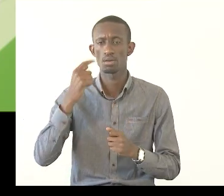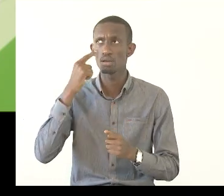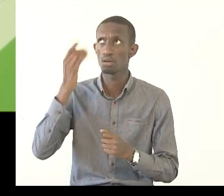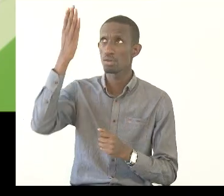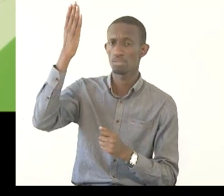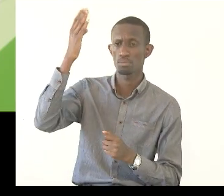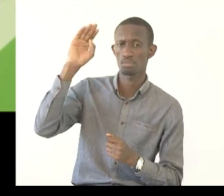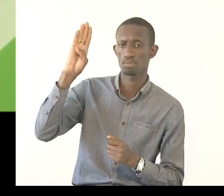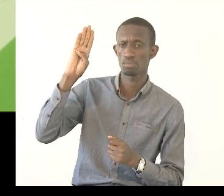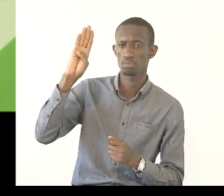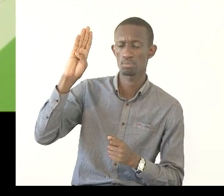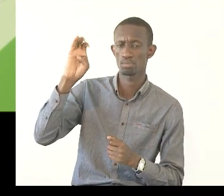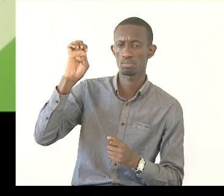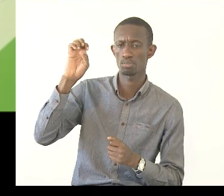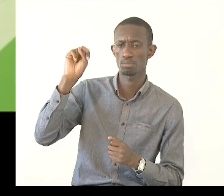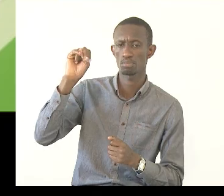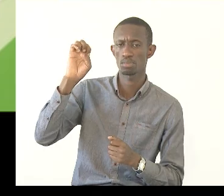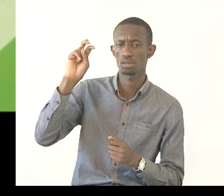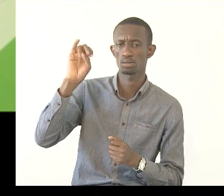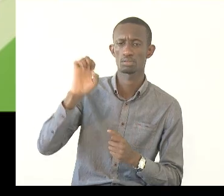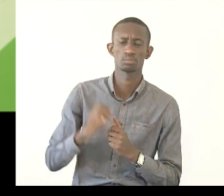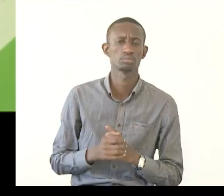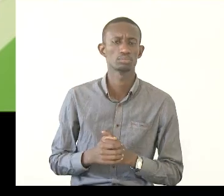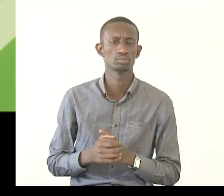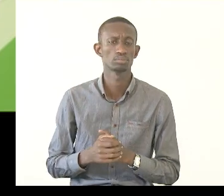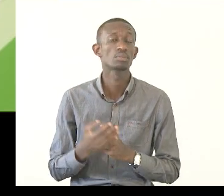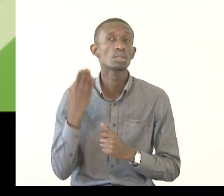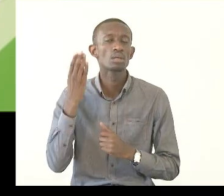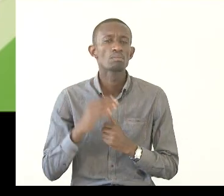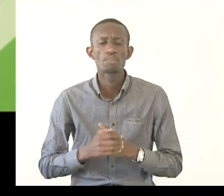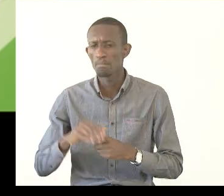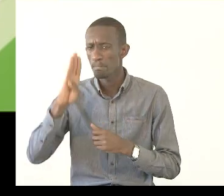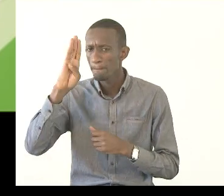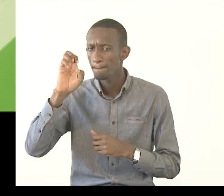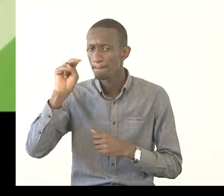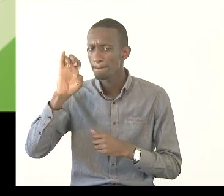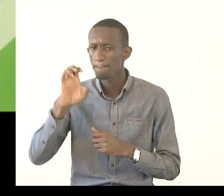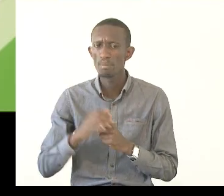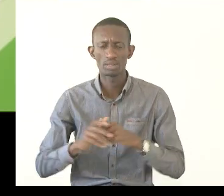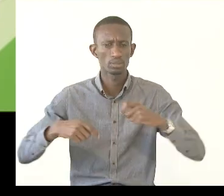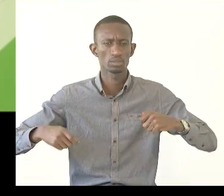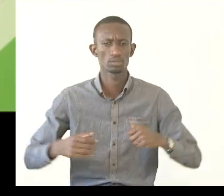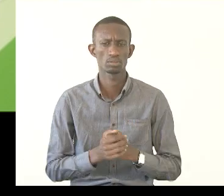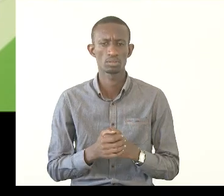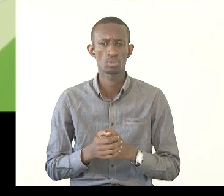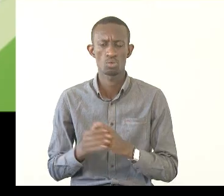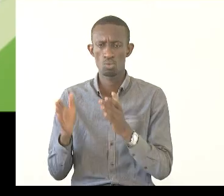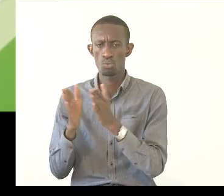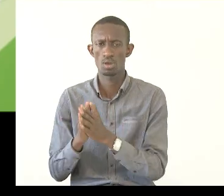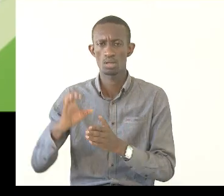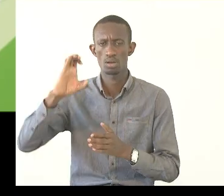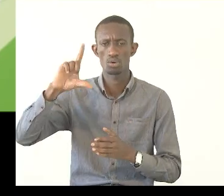benzene we are talking about. Rule 2, benzene reacts with chlorine to form 1, 2, 3, 4, 5, 6